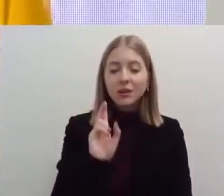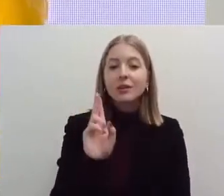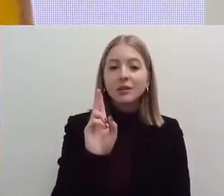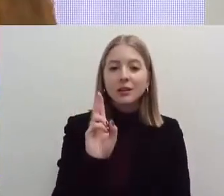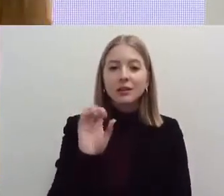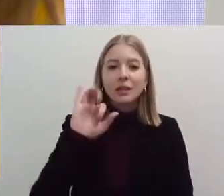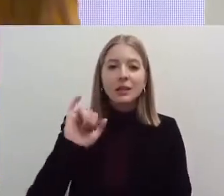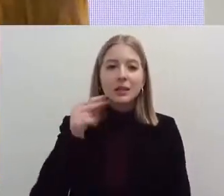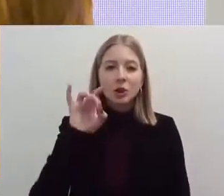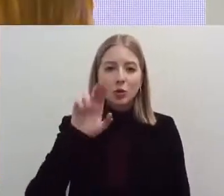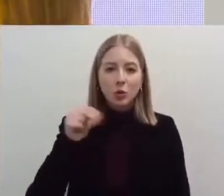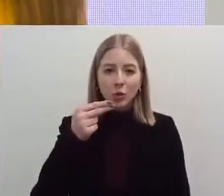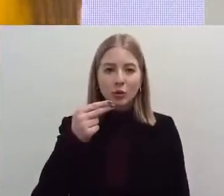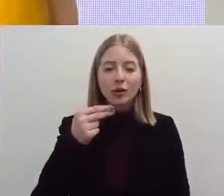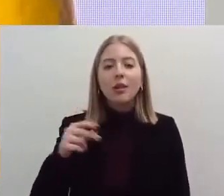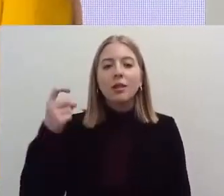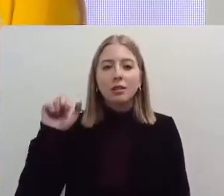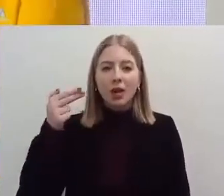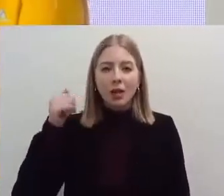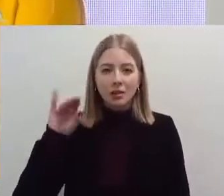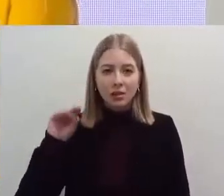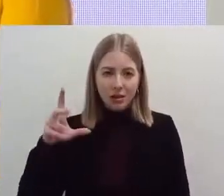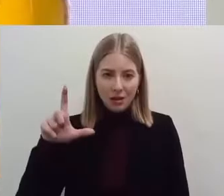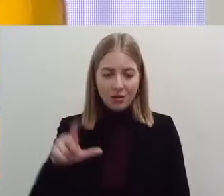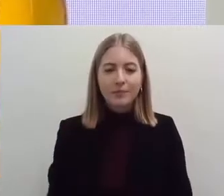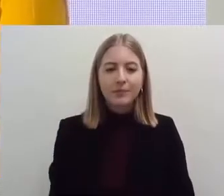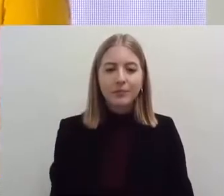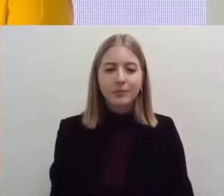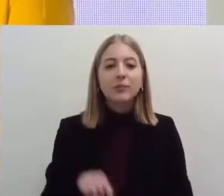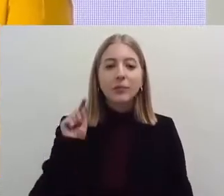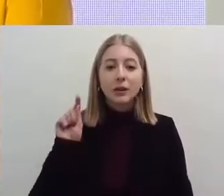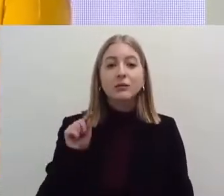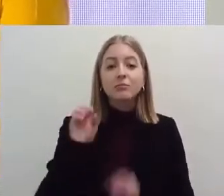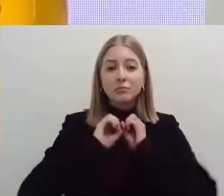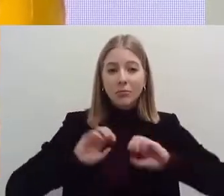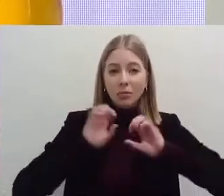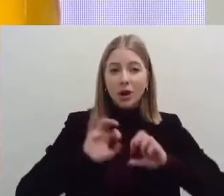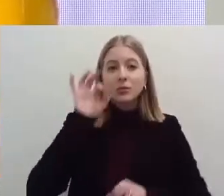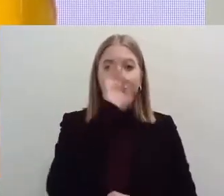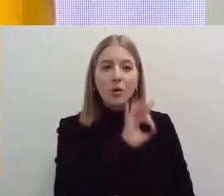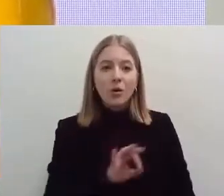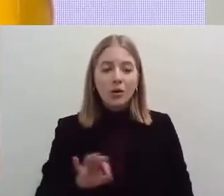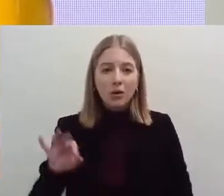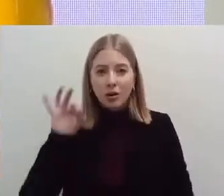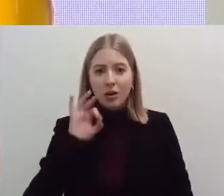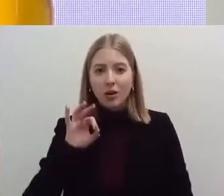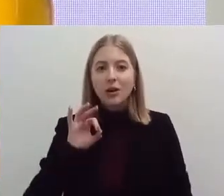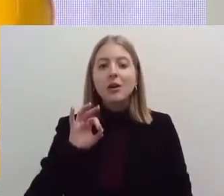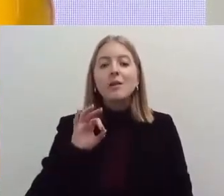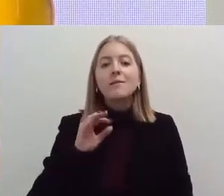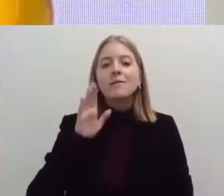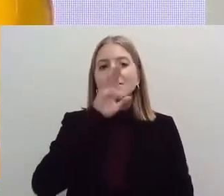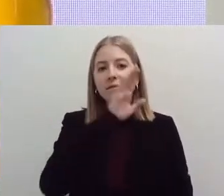life. Yes. Sigrun is a psychologist and project manager for mental health promotion at the Directorate of Health